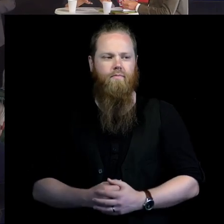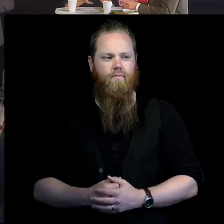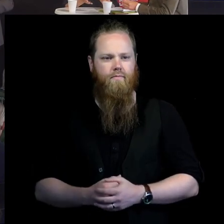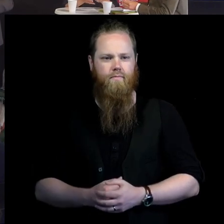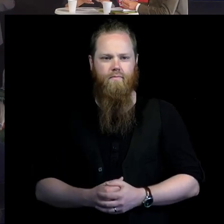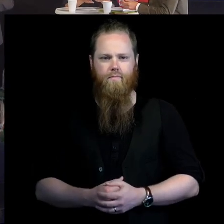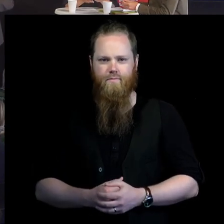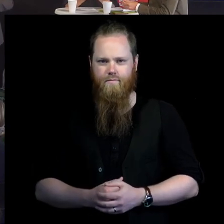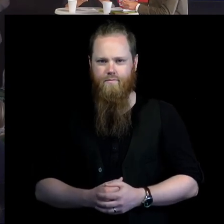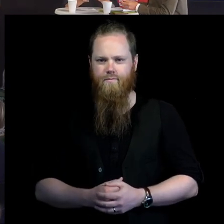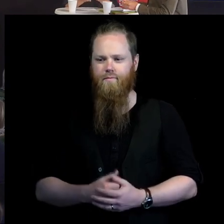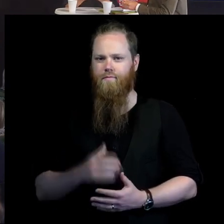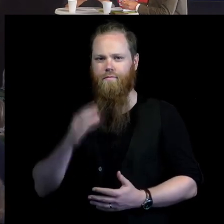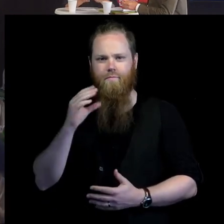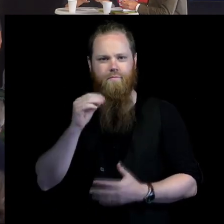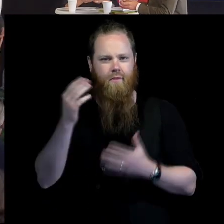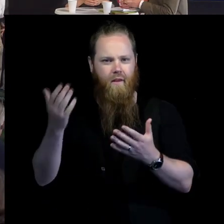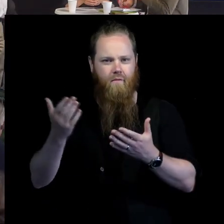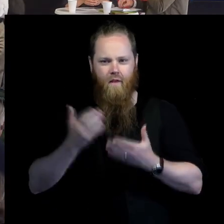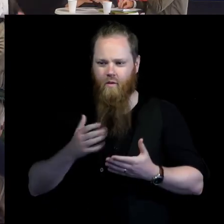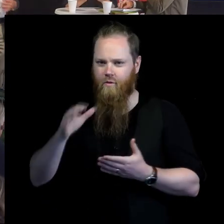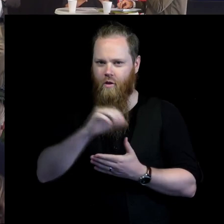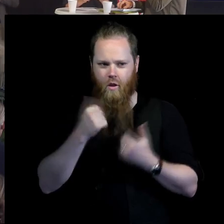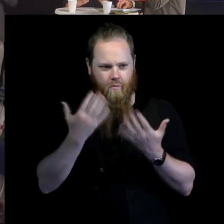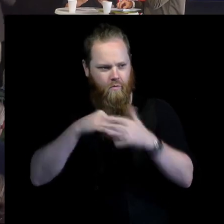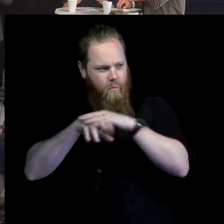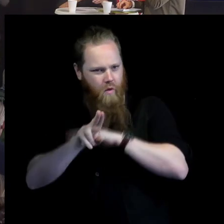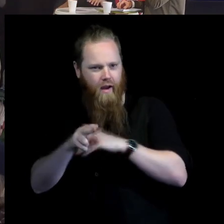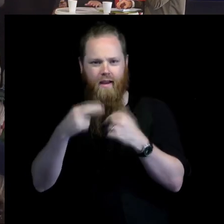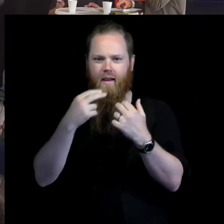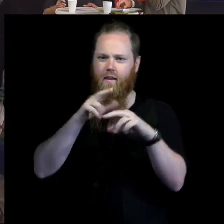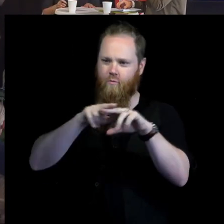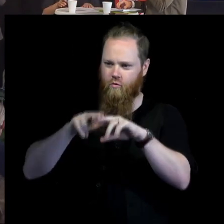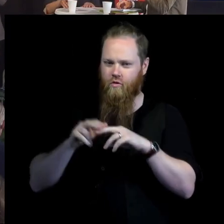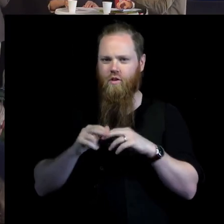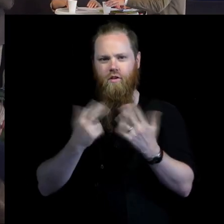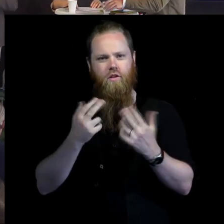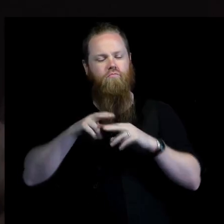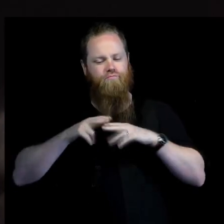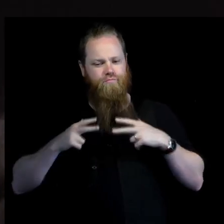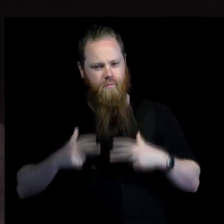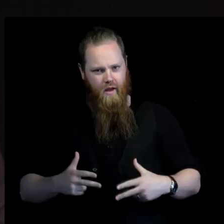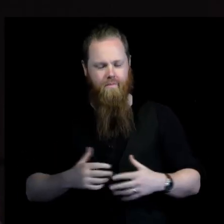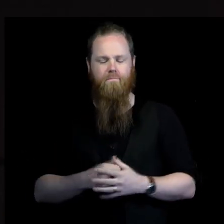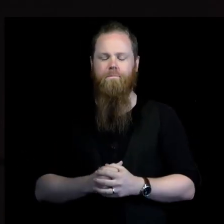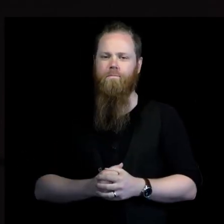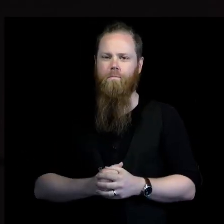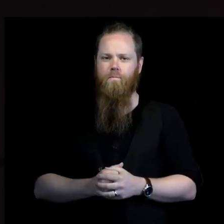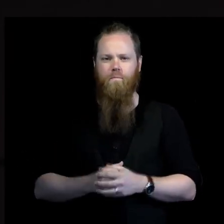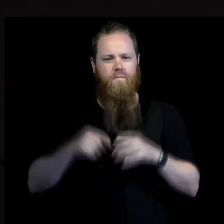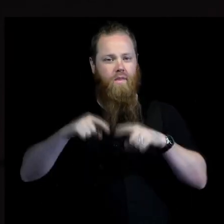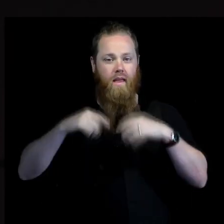so welcome everyone please come in have a seat make yourself comfortable to this